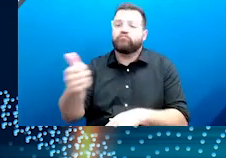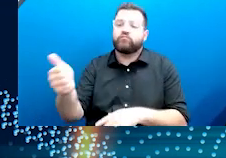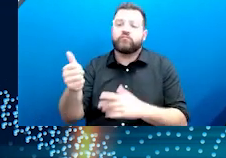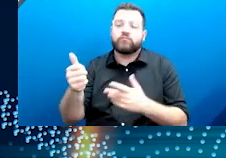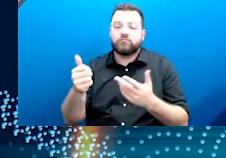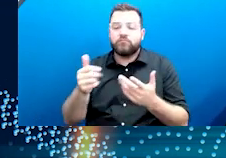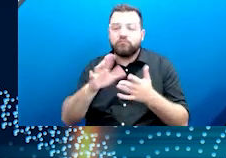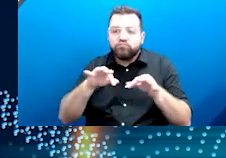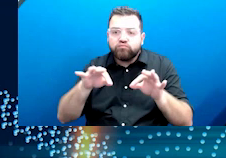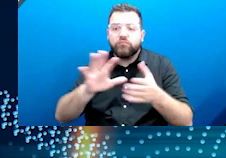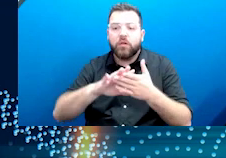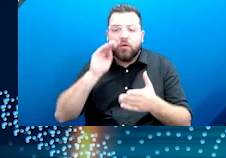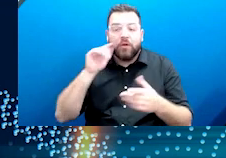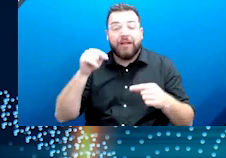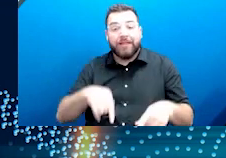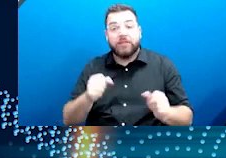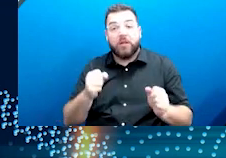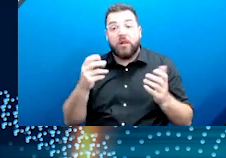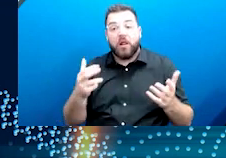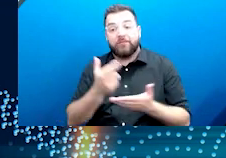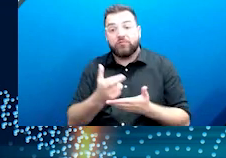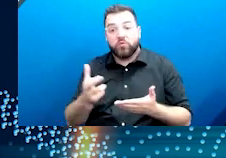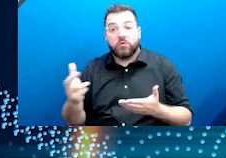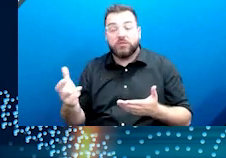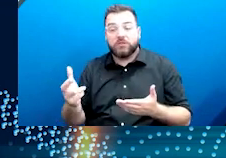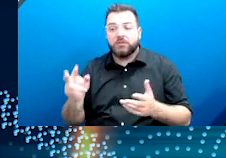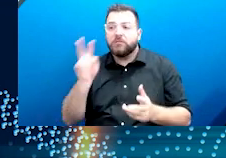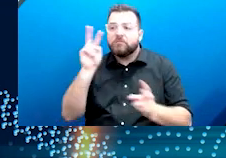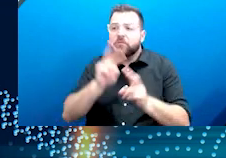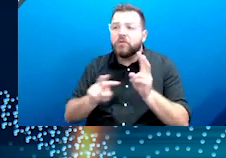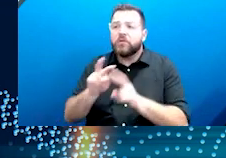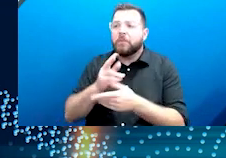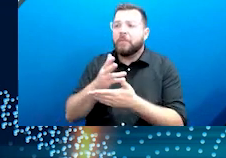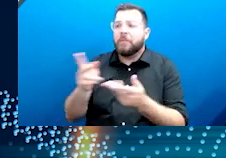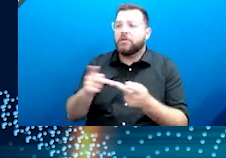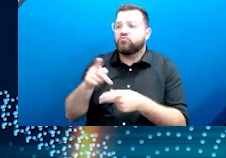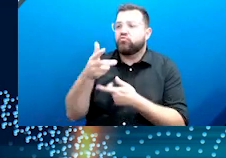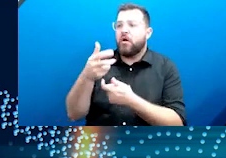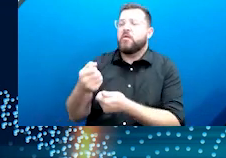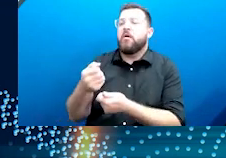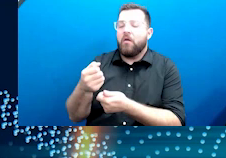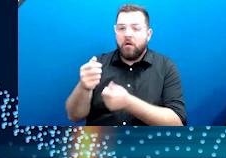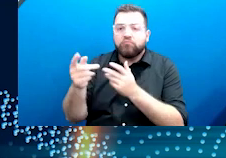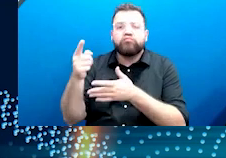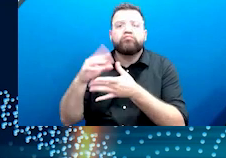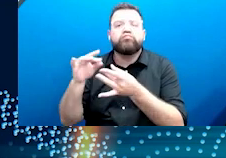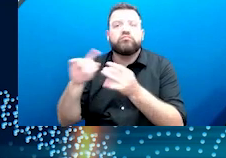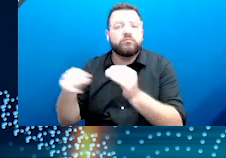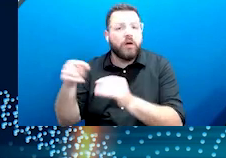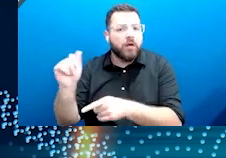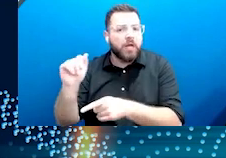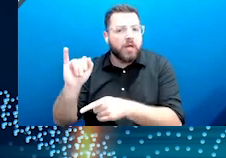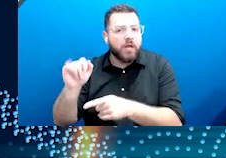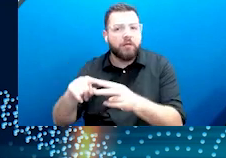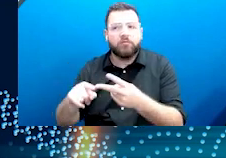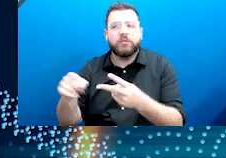visit some trusted resources and see what they're saying about AI, about ChatGPT.